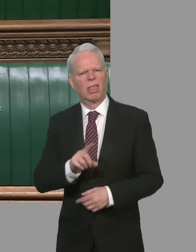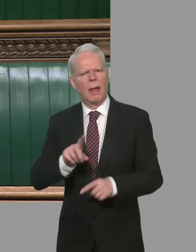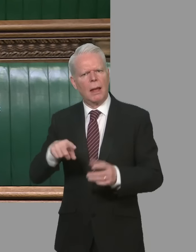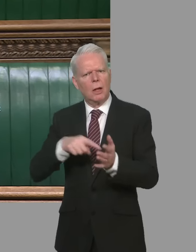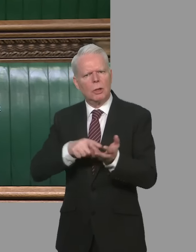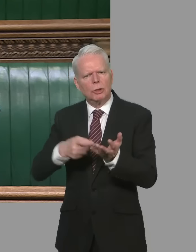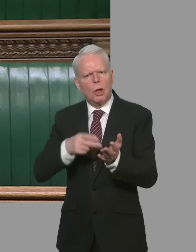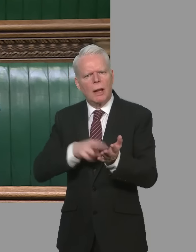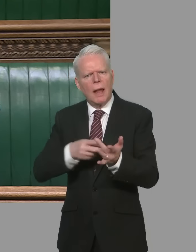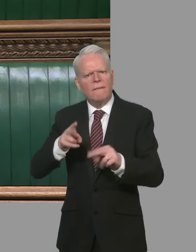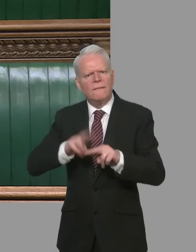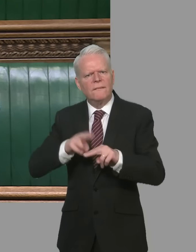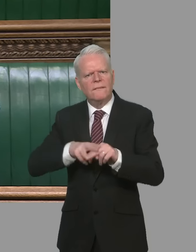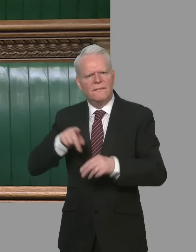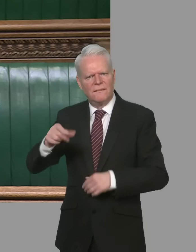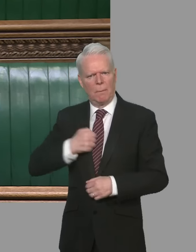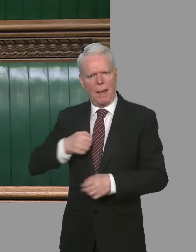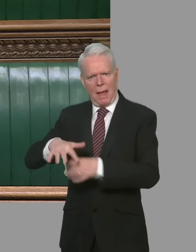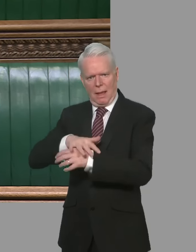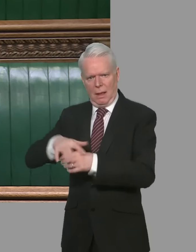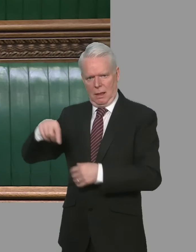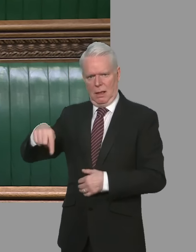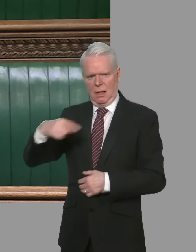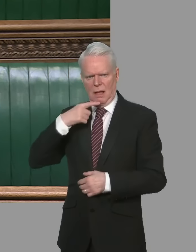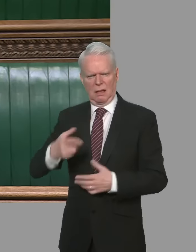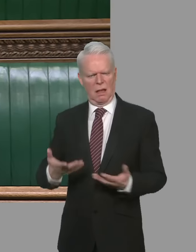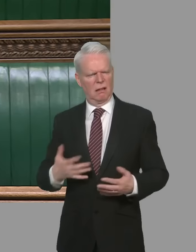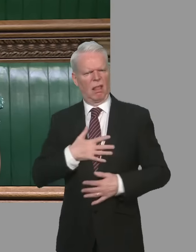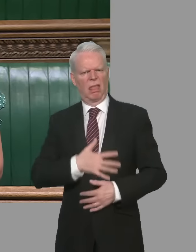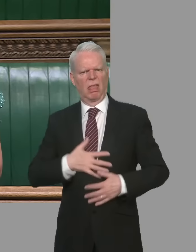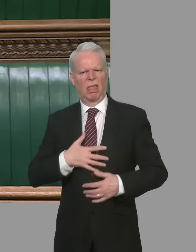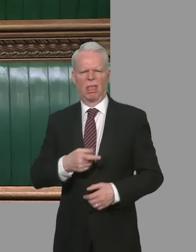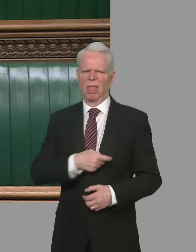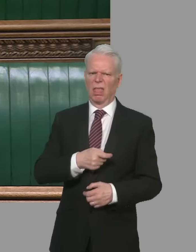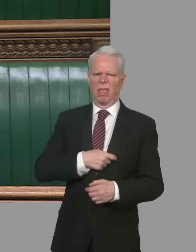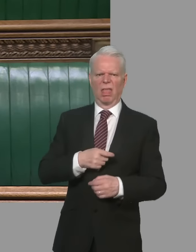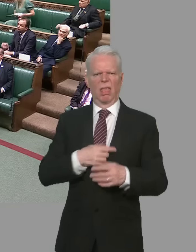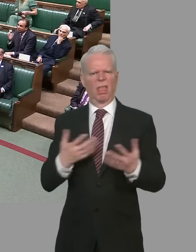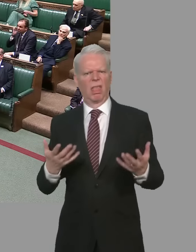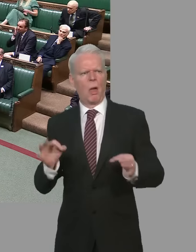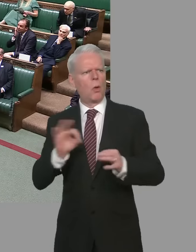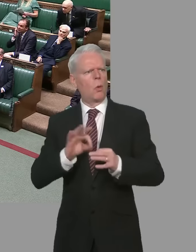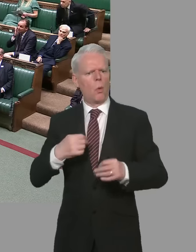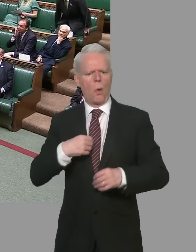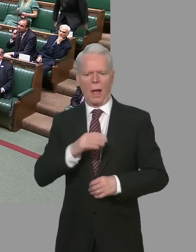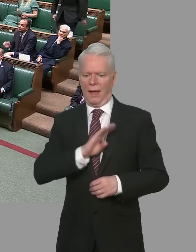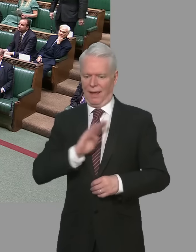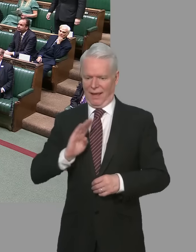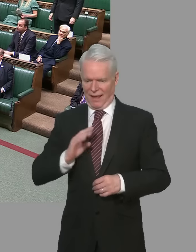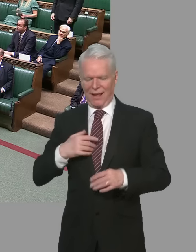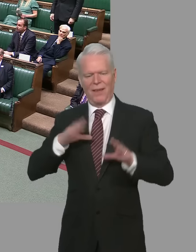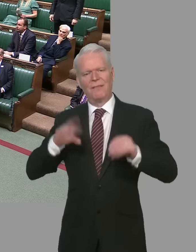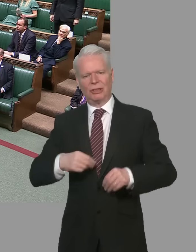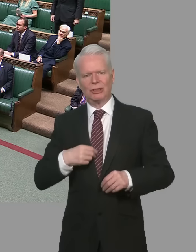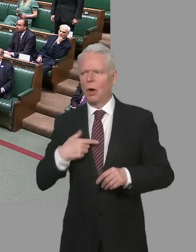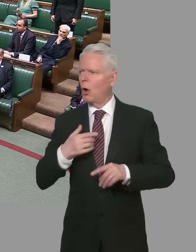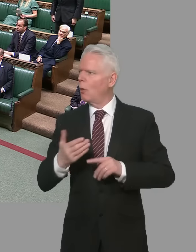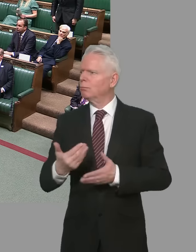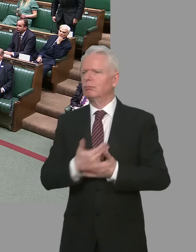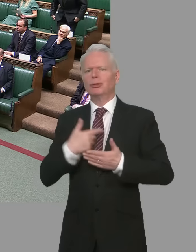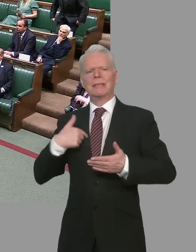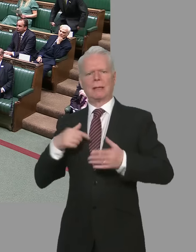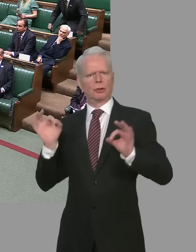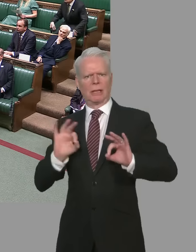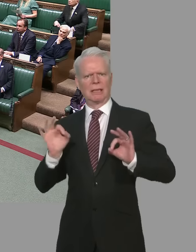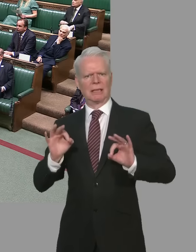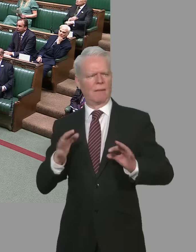that. So why is the government delaying bringing this legislation back to the House? So say to the honourable member, first of all,